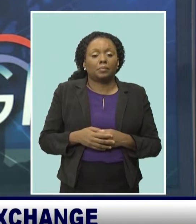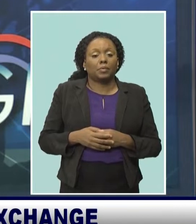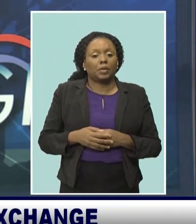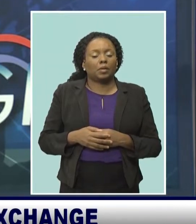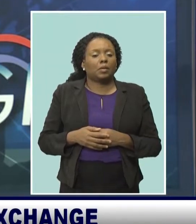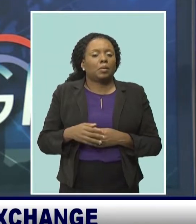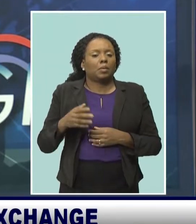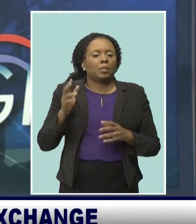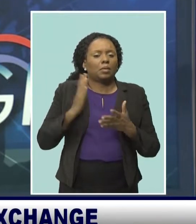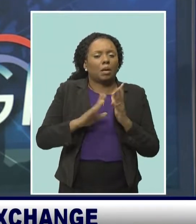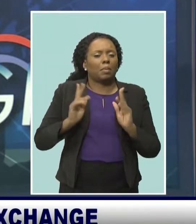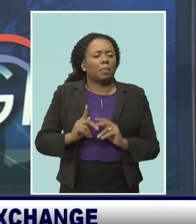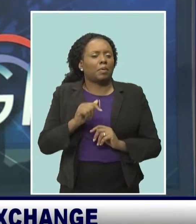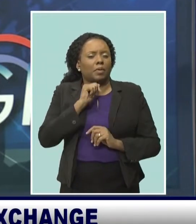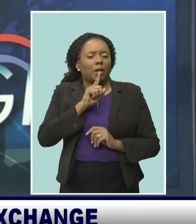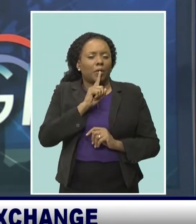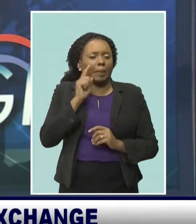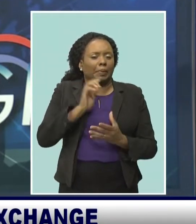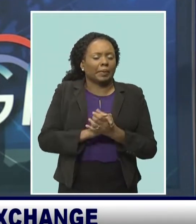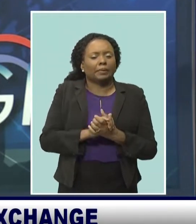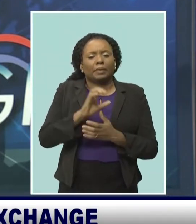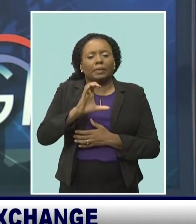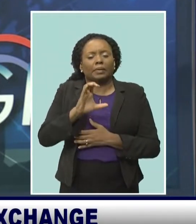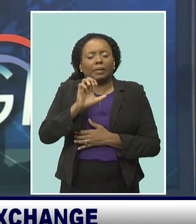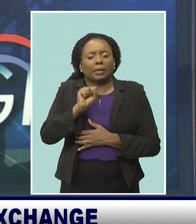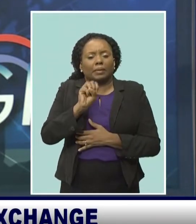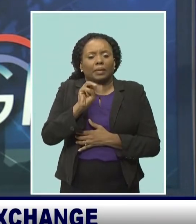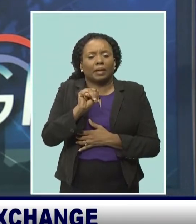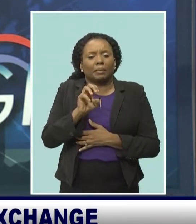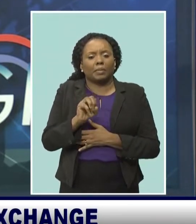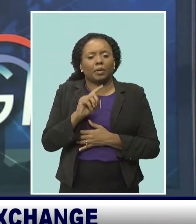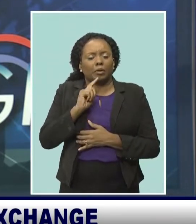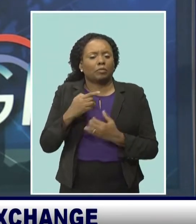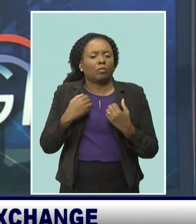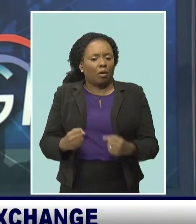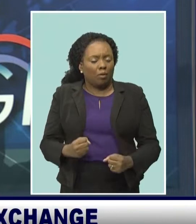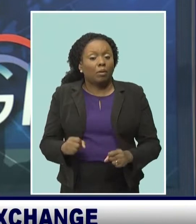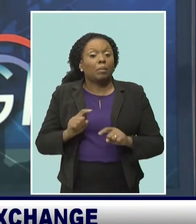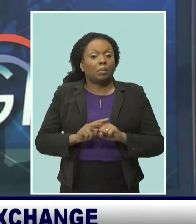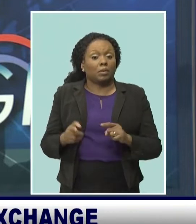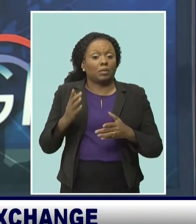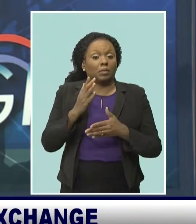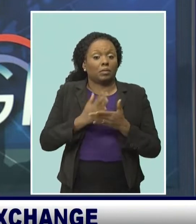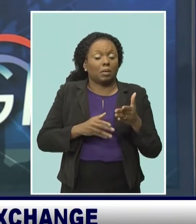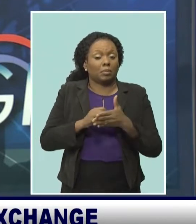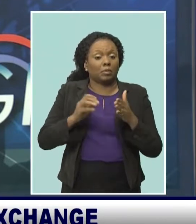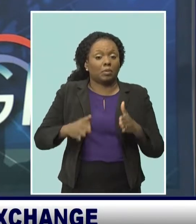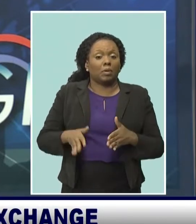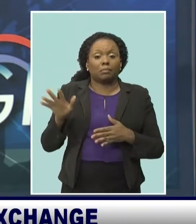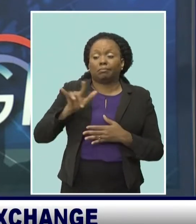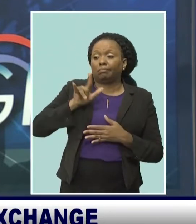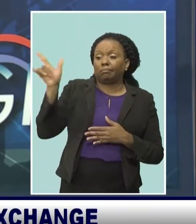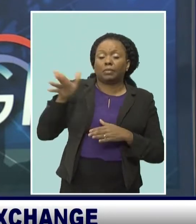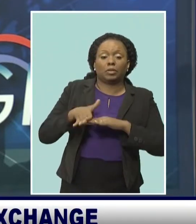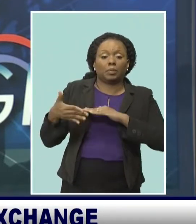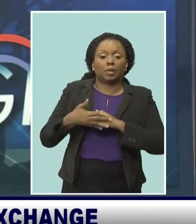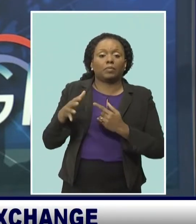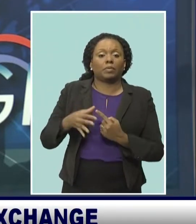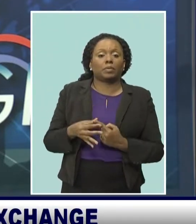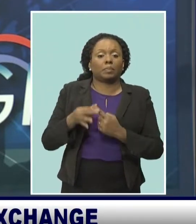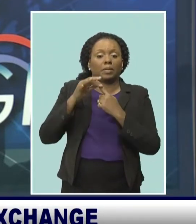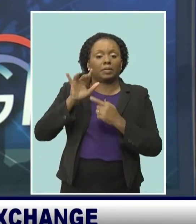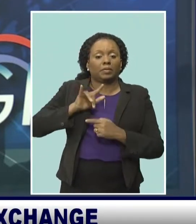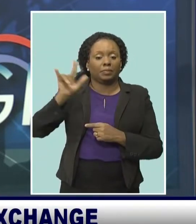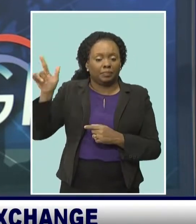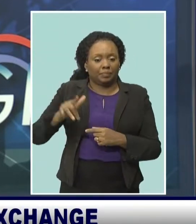was strong evidence of its existence this morning as a group of local students headed to Jamaica for a special trip. Sharika Griffith has that